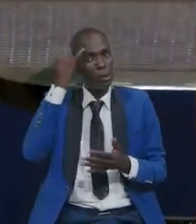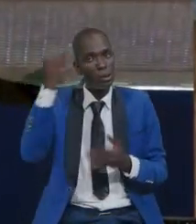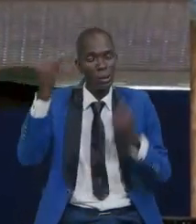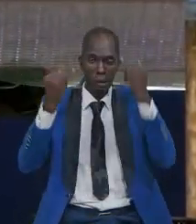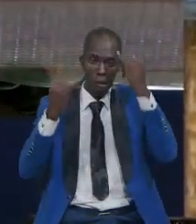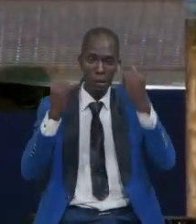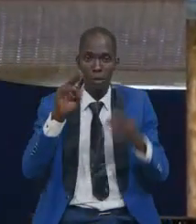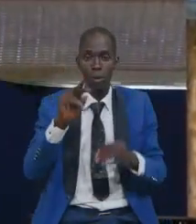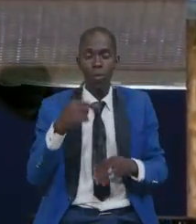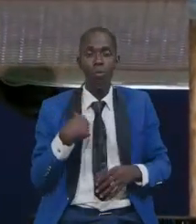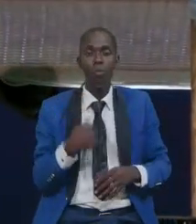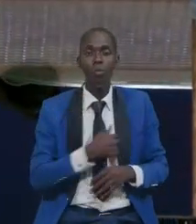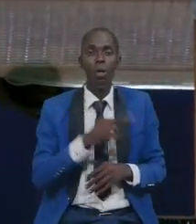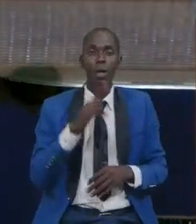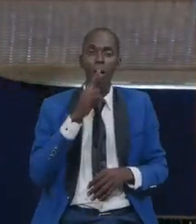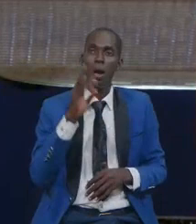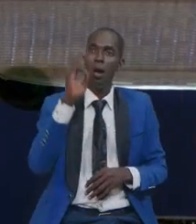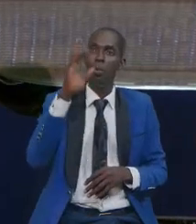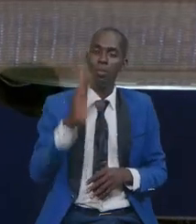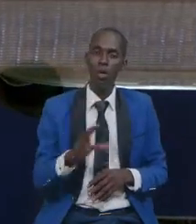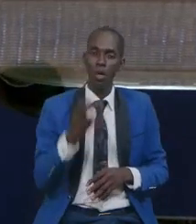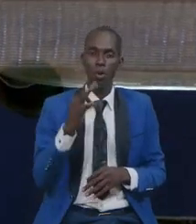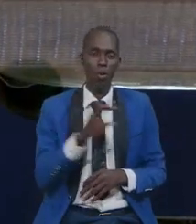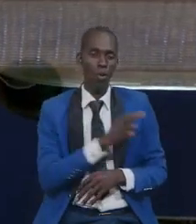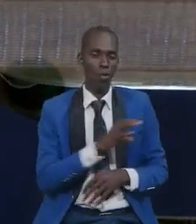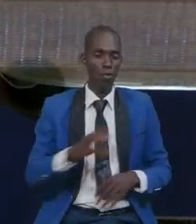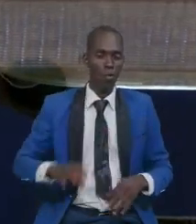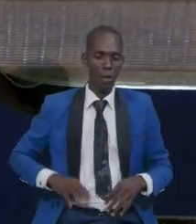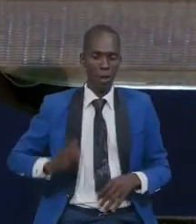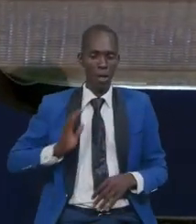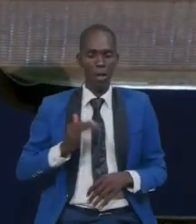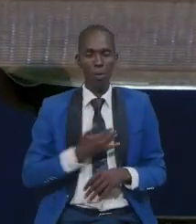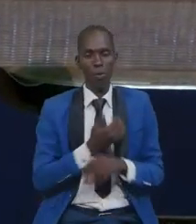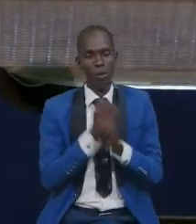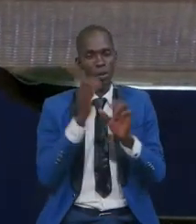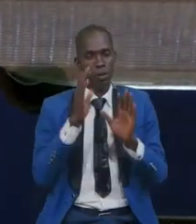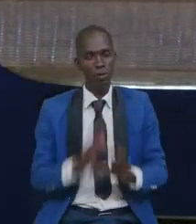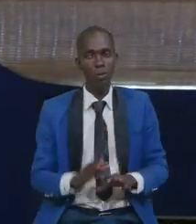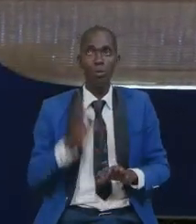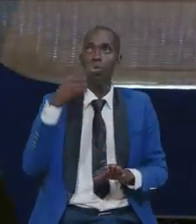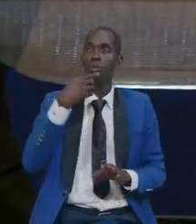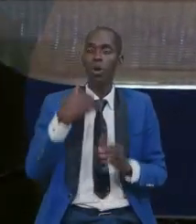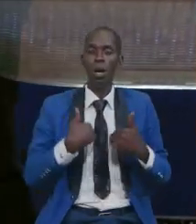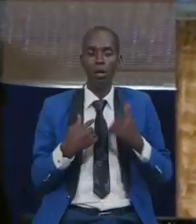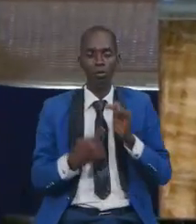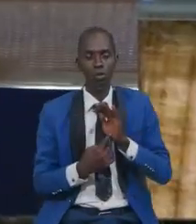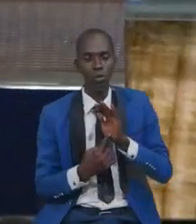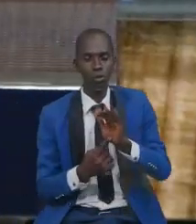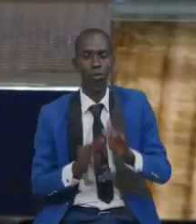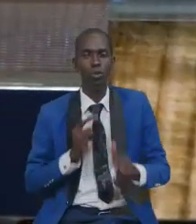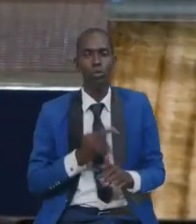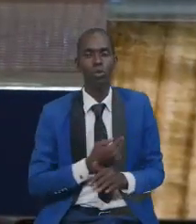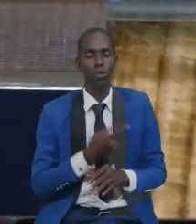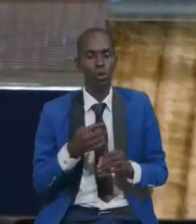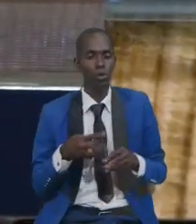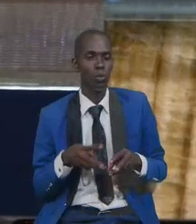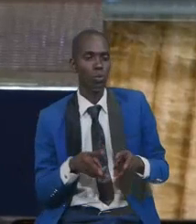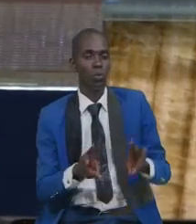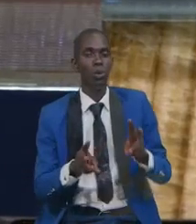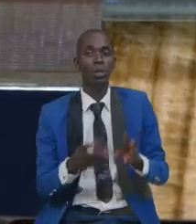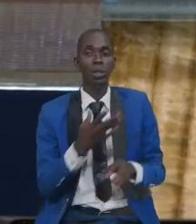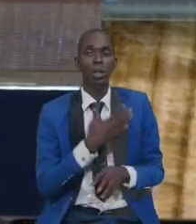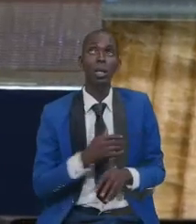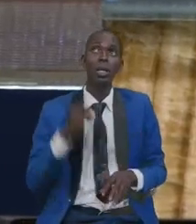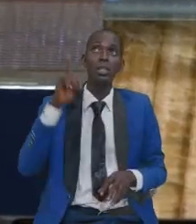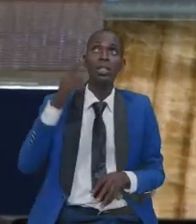the ministers of Christ, the Savior. And he has shown the way to be saved. And he has shown that if anybody